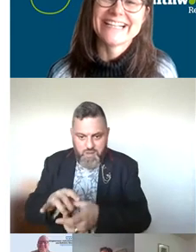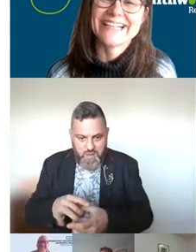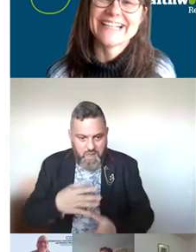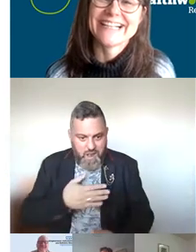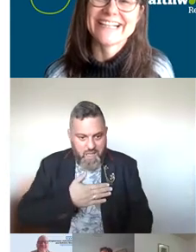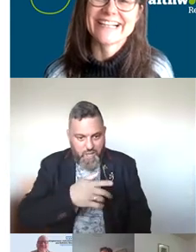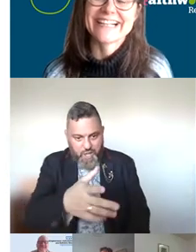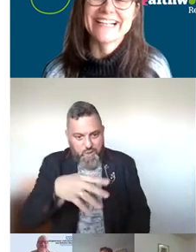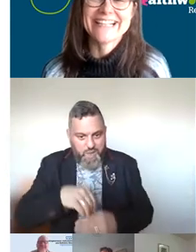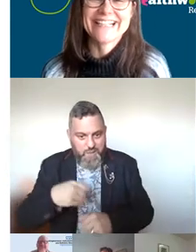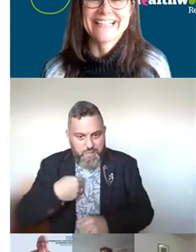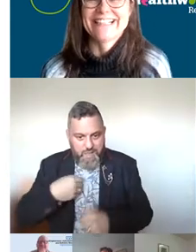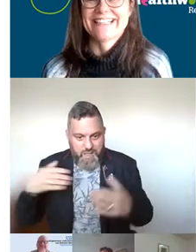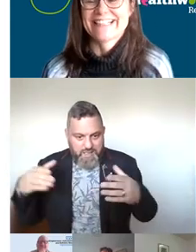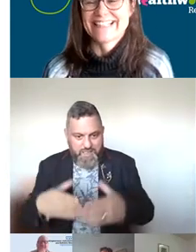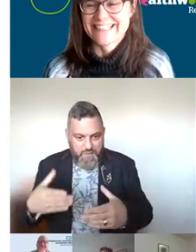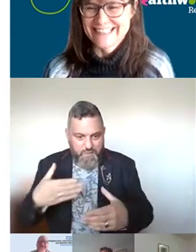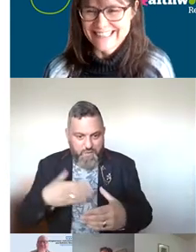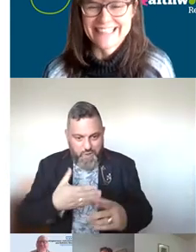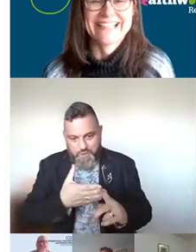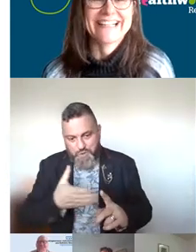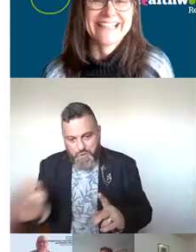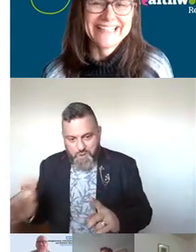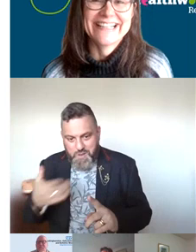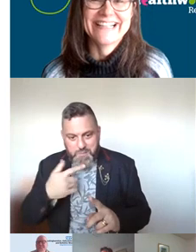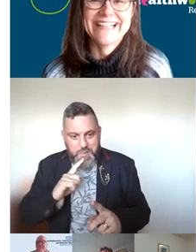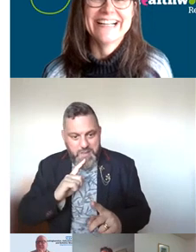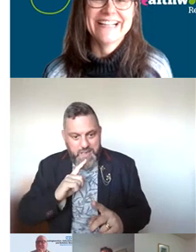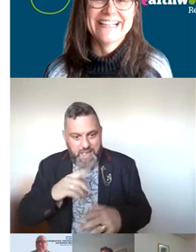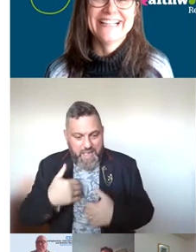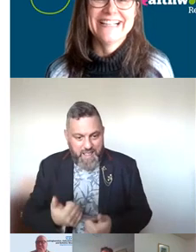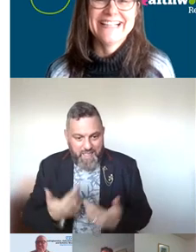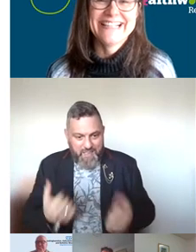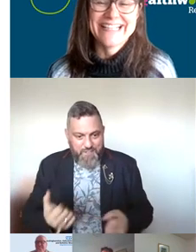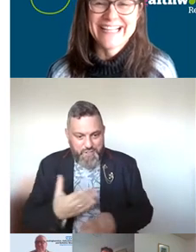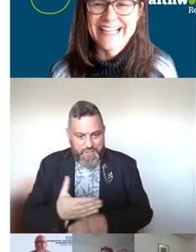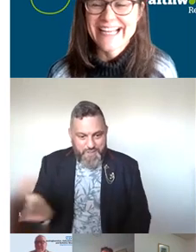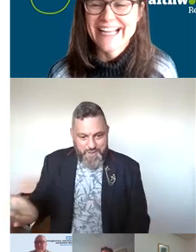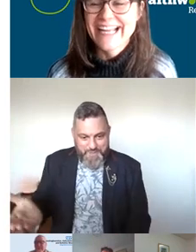If ever you want to divert into public health, there is a chair for you.